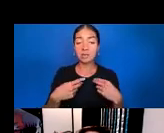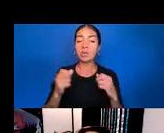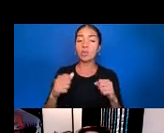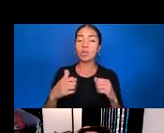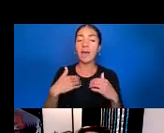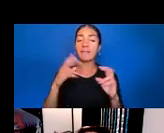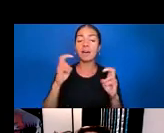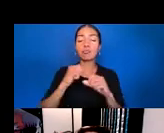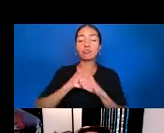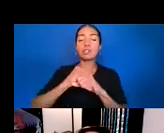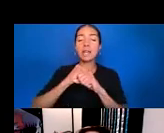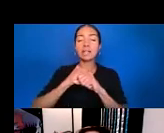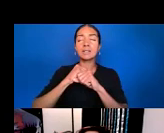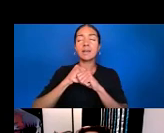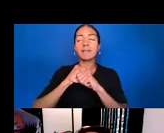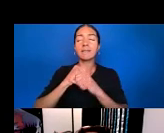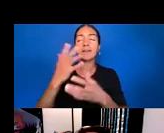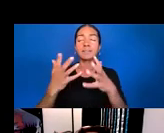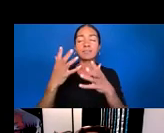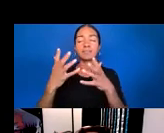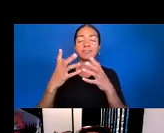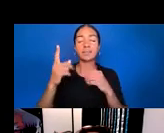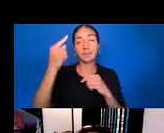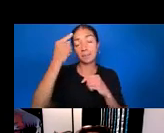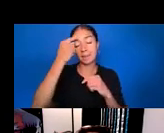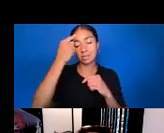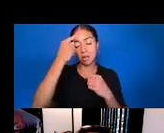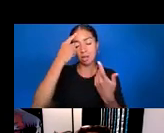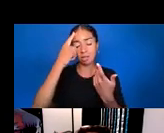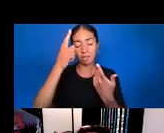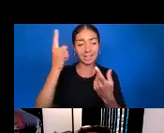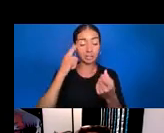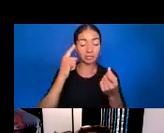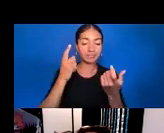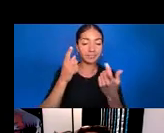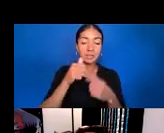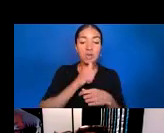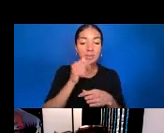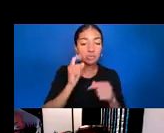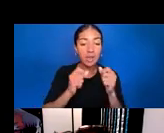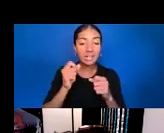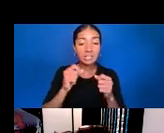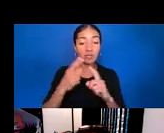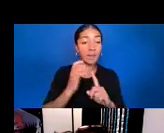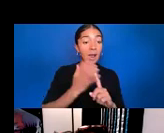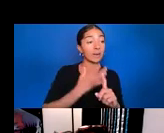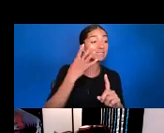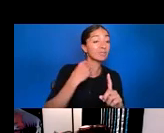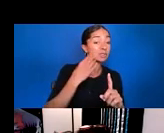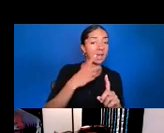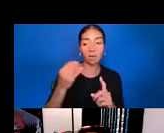and our experiences and how we're living now. But sometimes that veil or